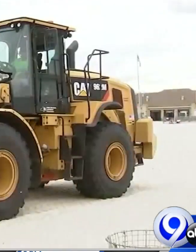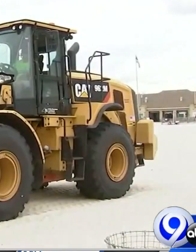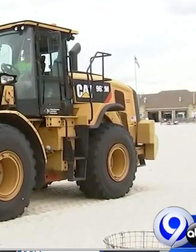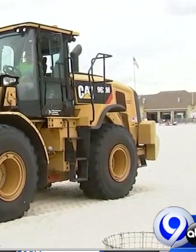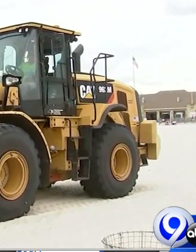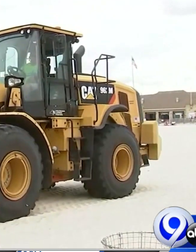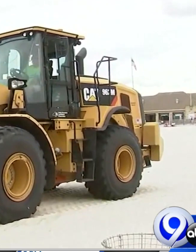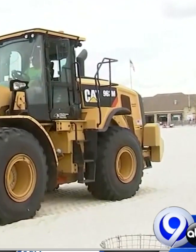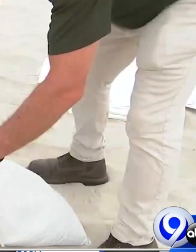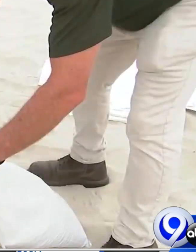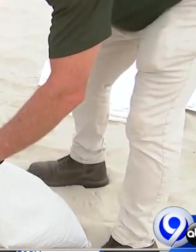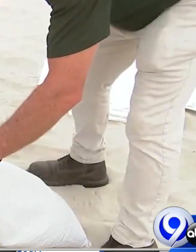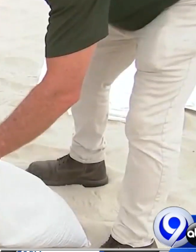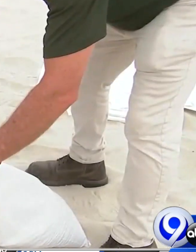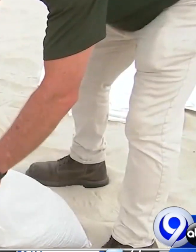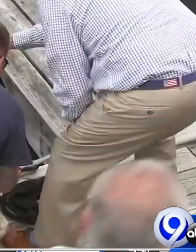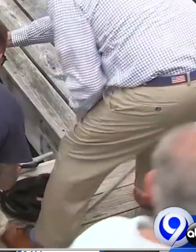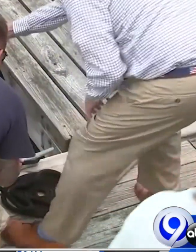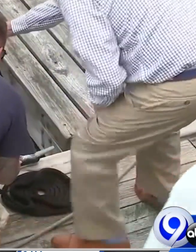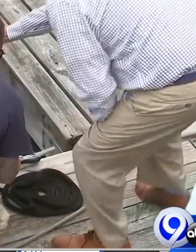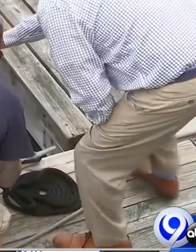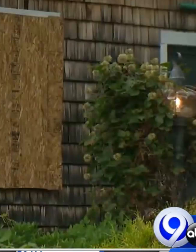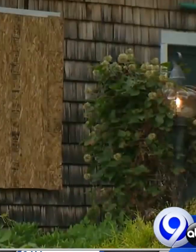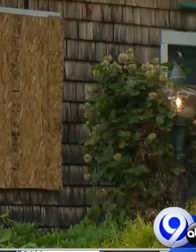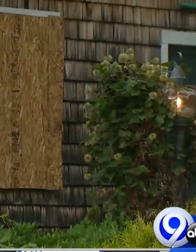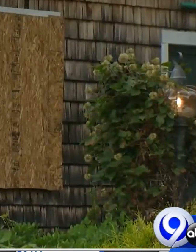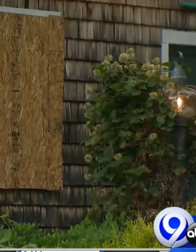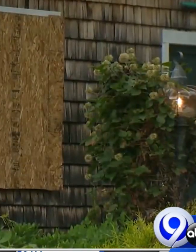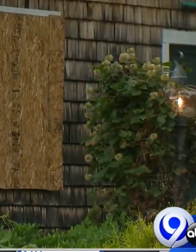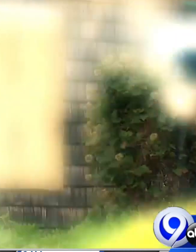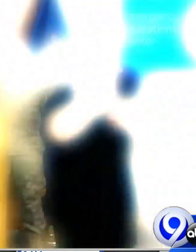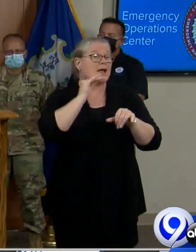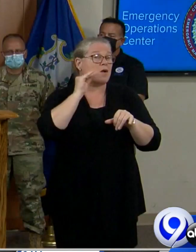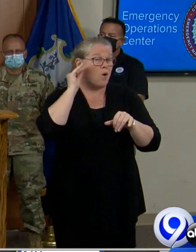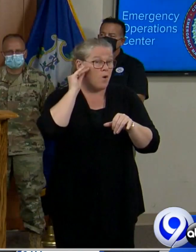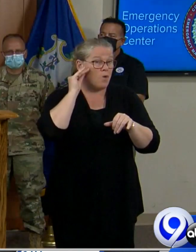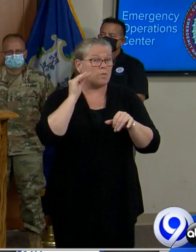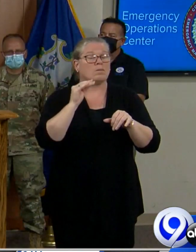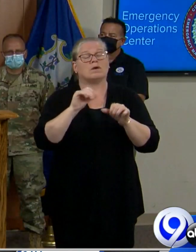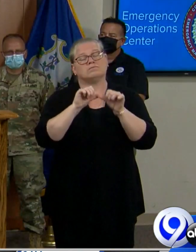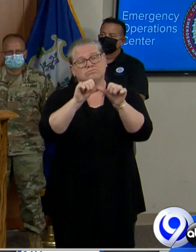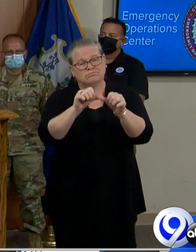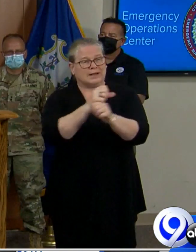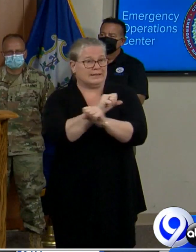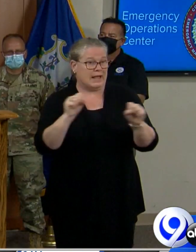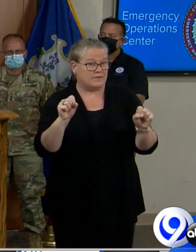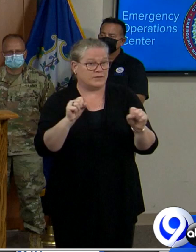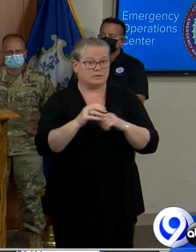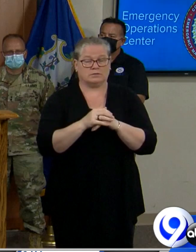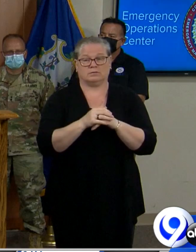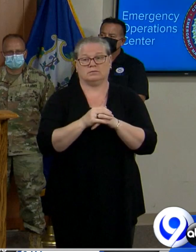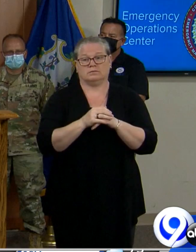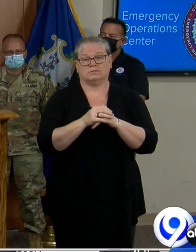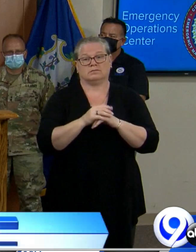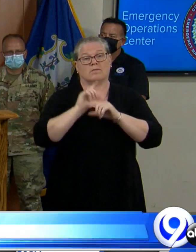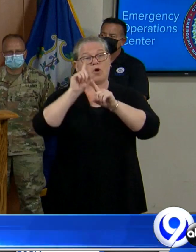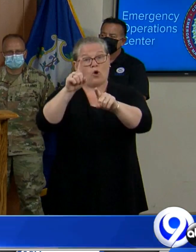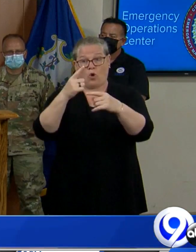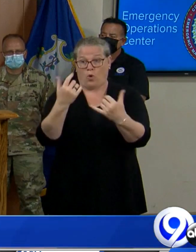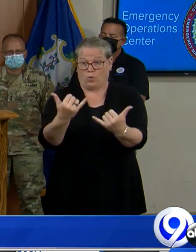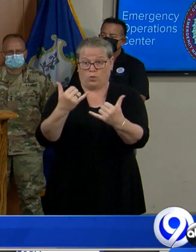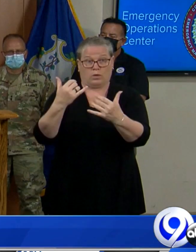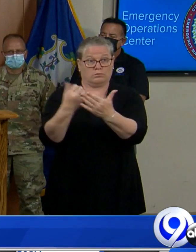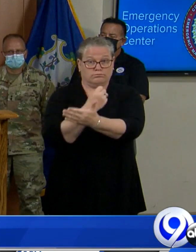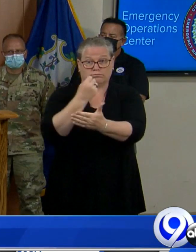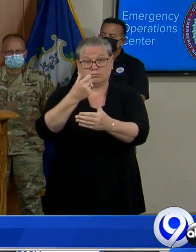assistance. States of emergency declared in New York and Connecticut. Get yourself a little extra gasoline. Make sure you have